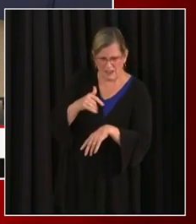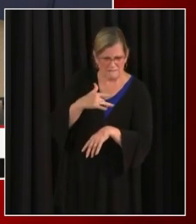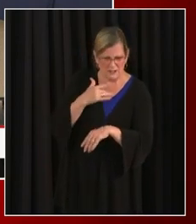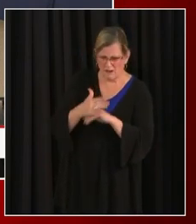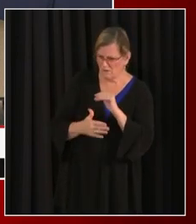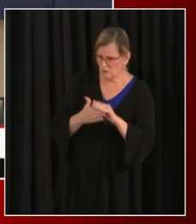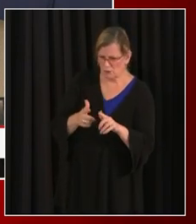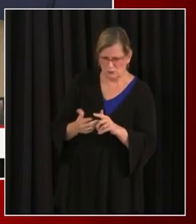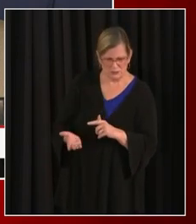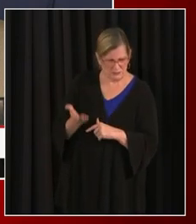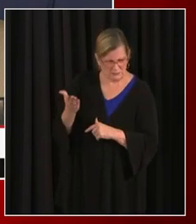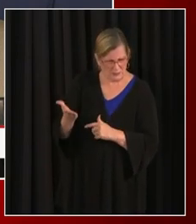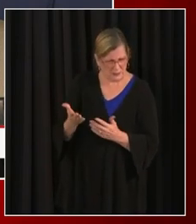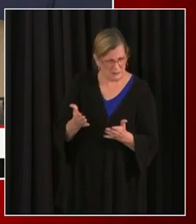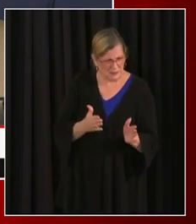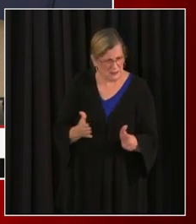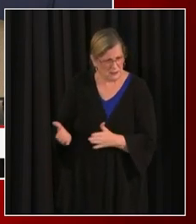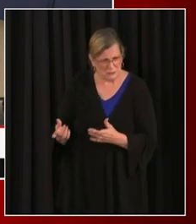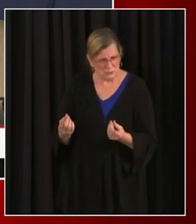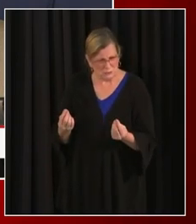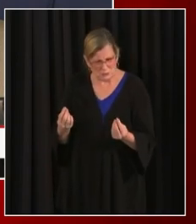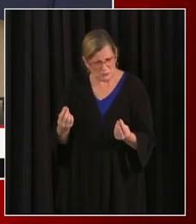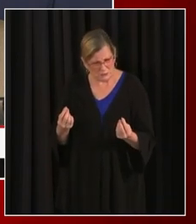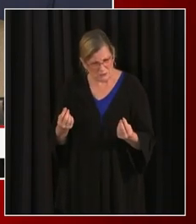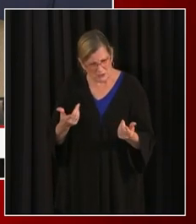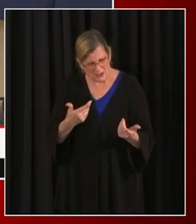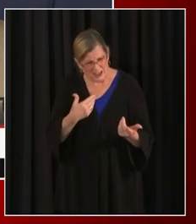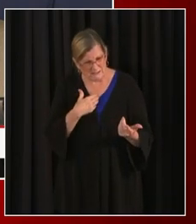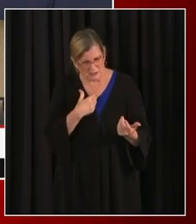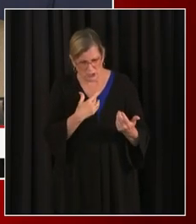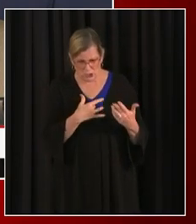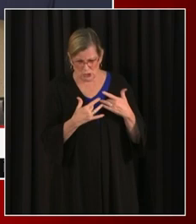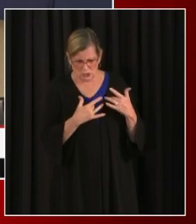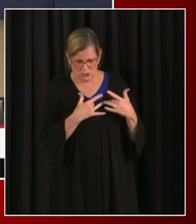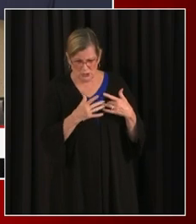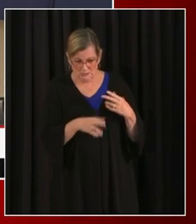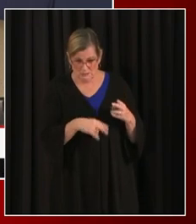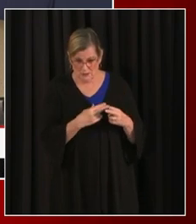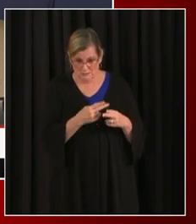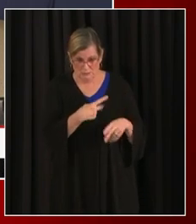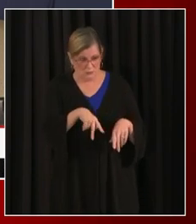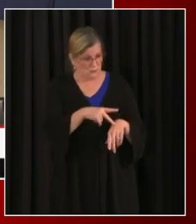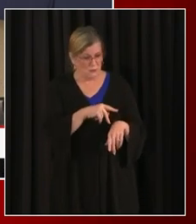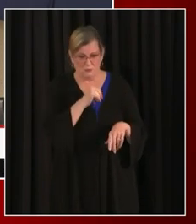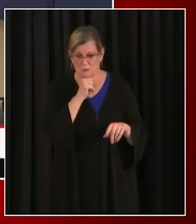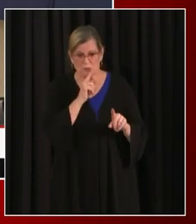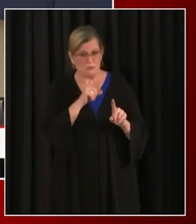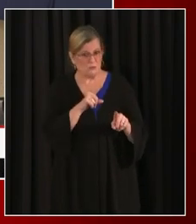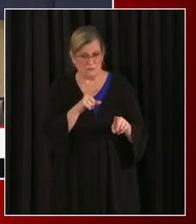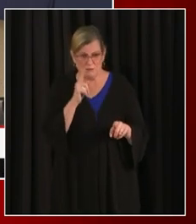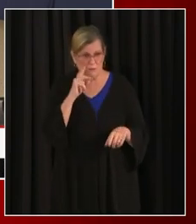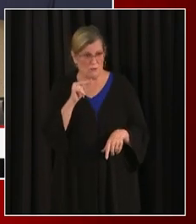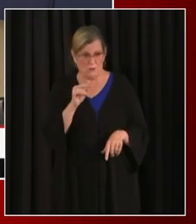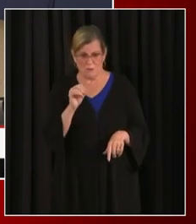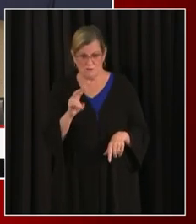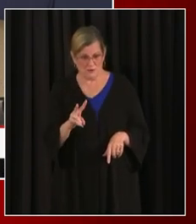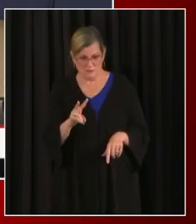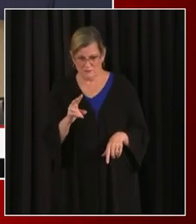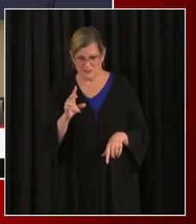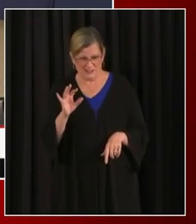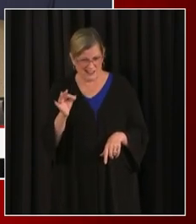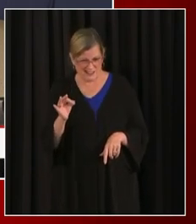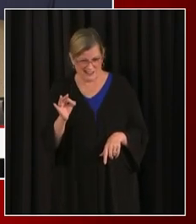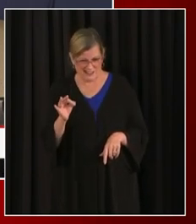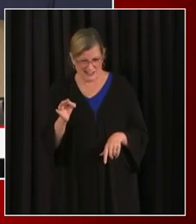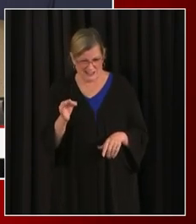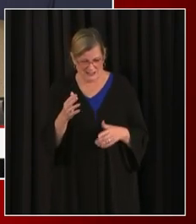submitting plans. Do you have concern that principals will not be ready come November, since so few submitted plans